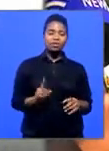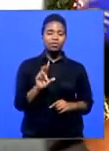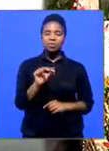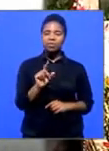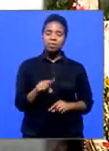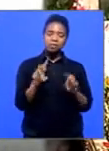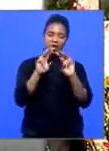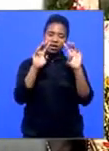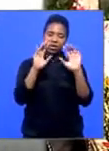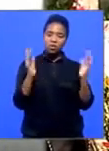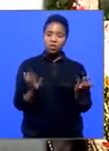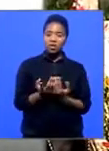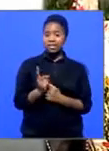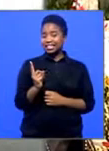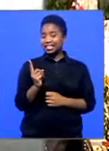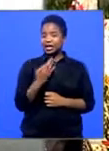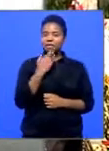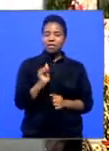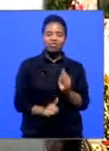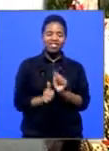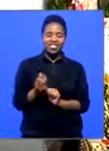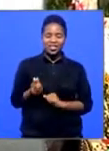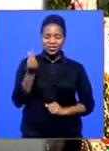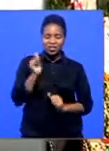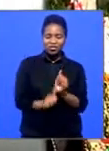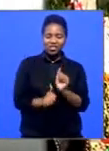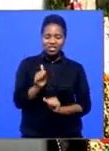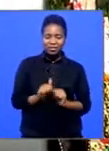did you come here with? I came here with my brother, my older brother, and